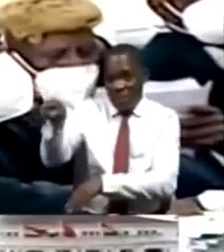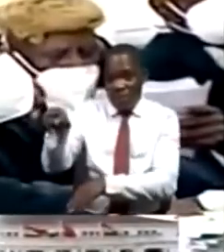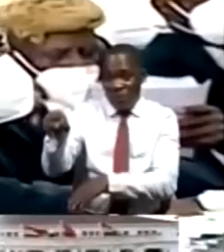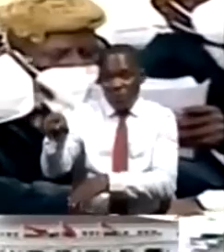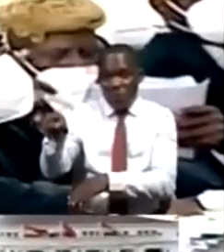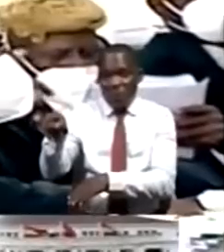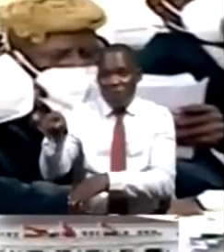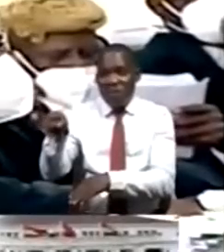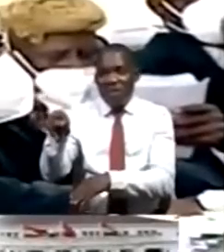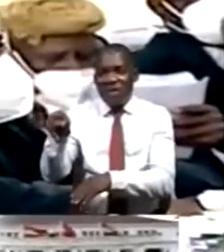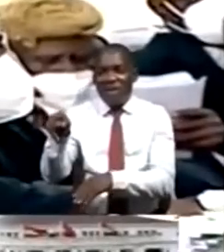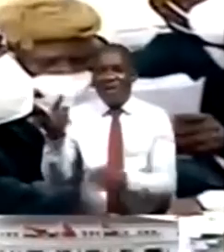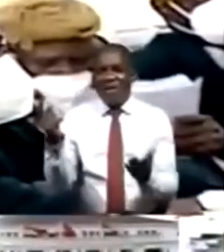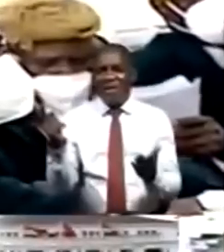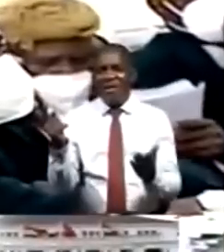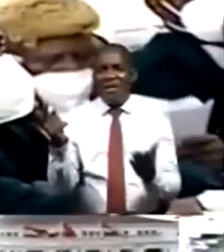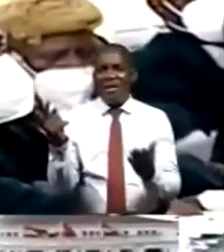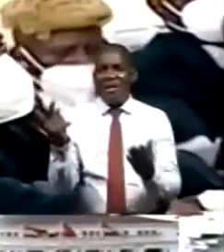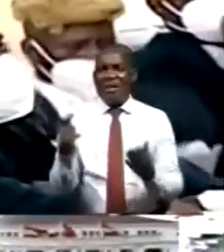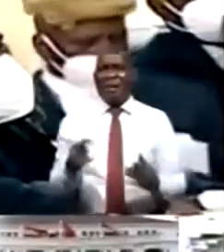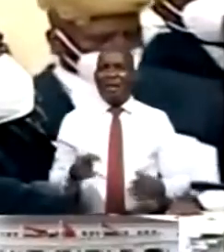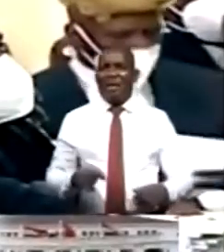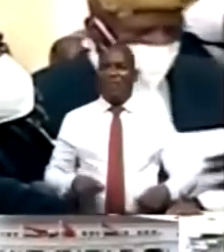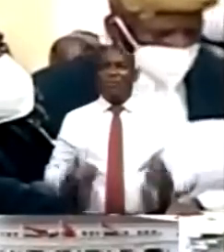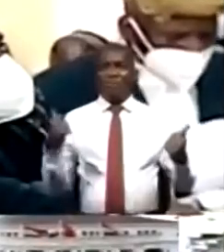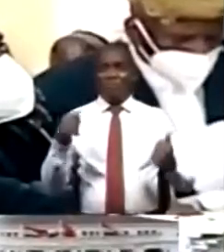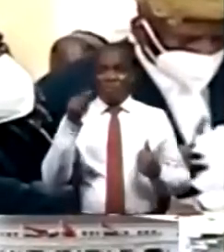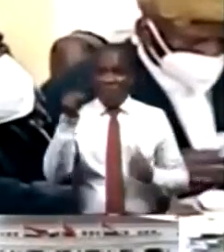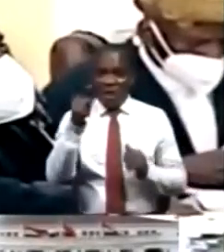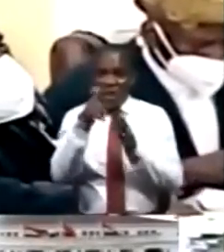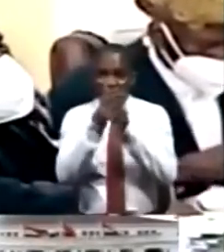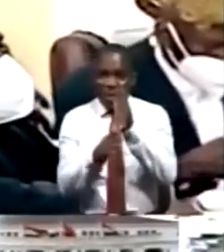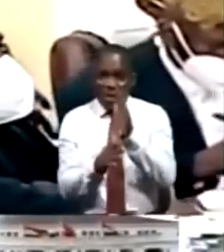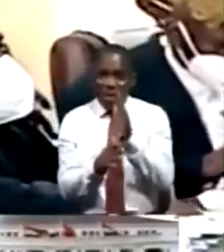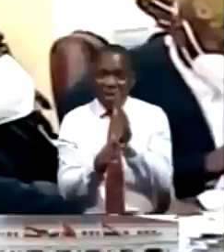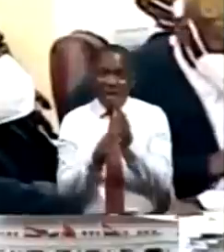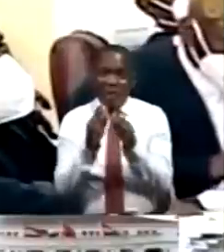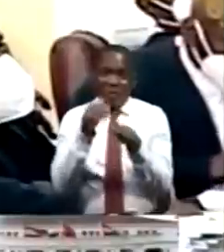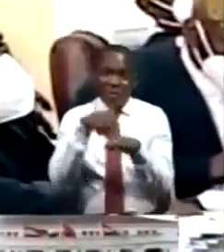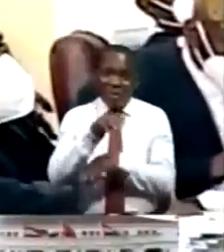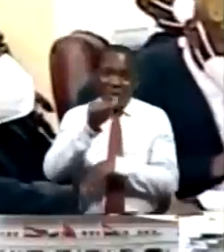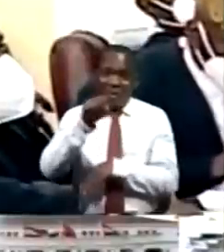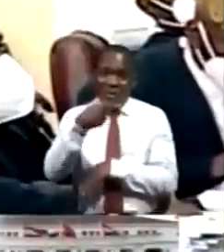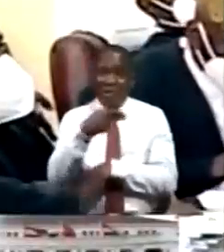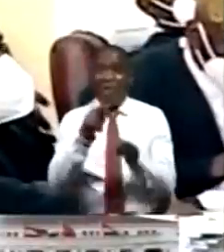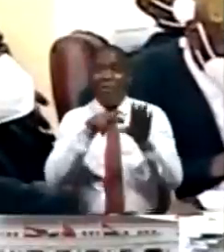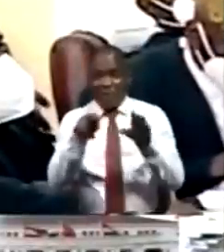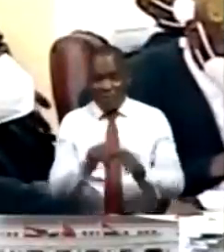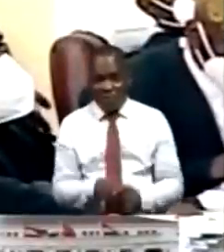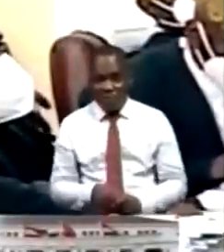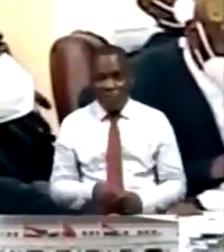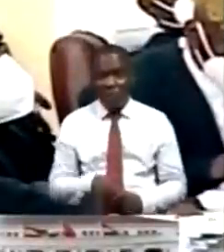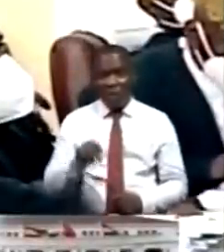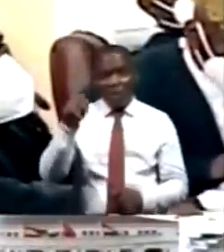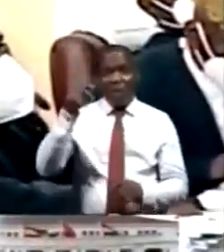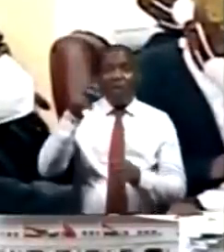were denouncing what Goja Genfi had done, one of the lawyers you sent to the Ashanti region,